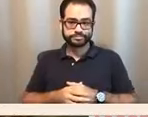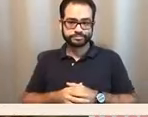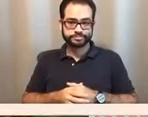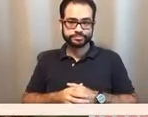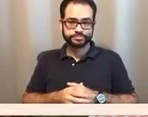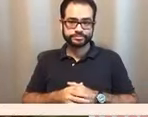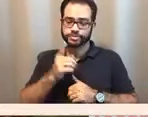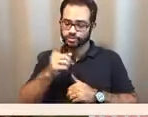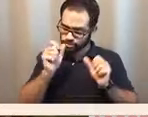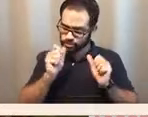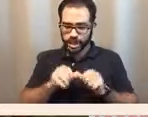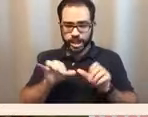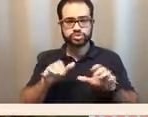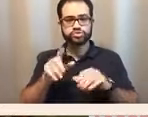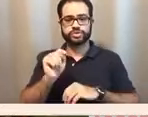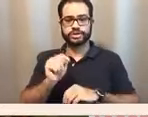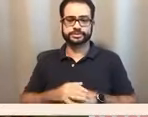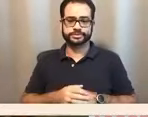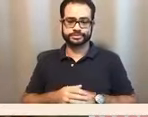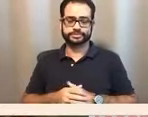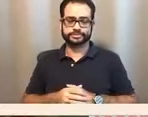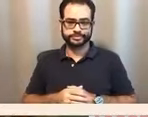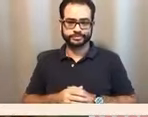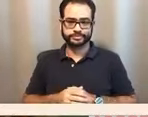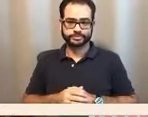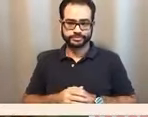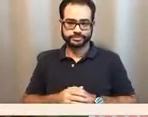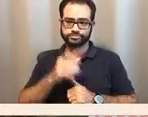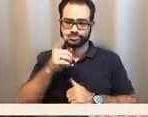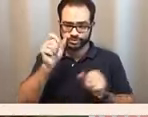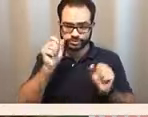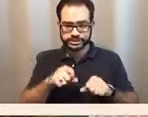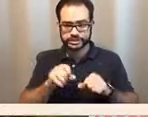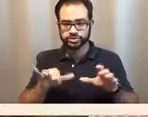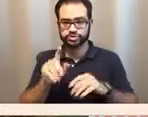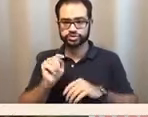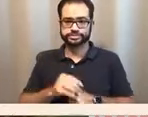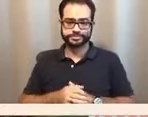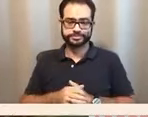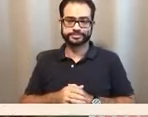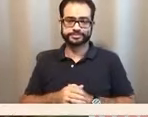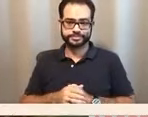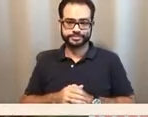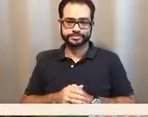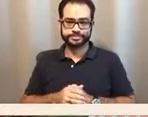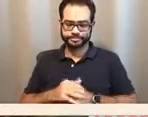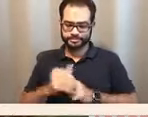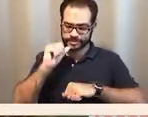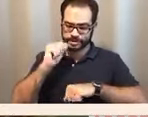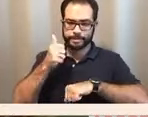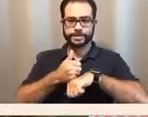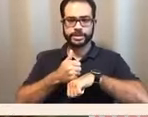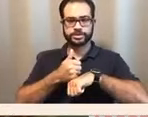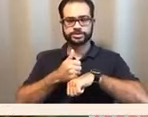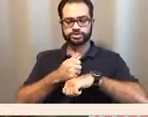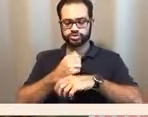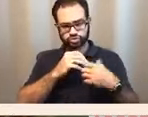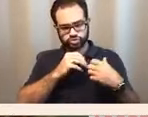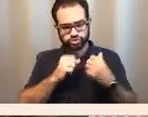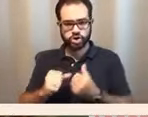do this. You can do this. Building a strong relationship.